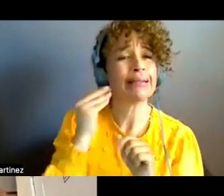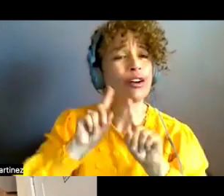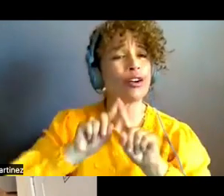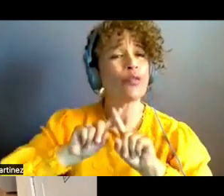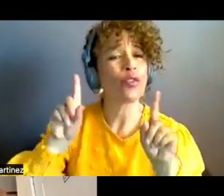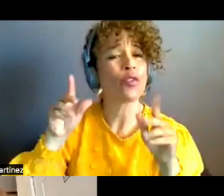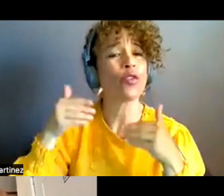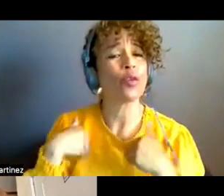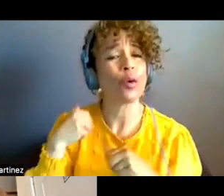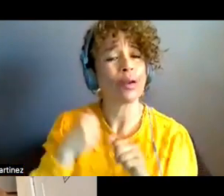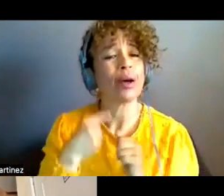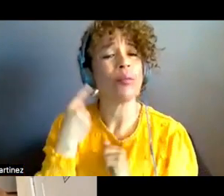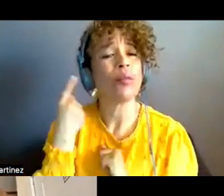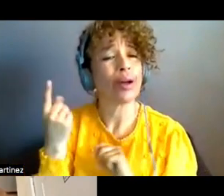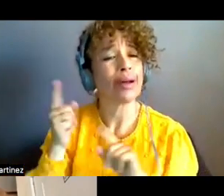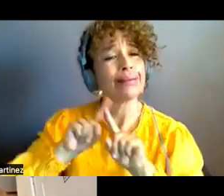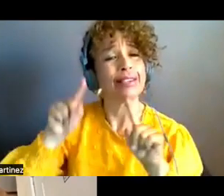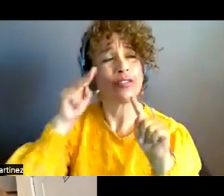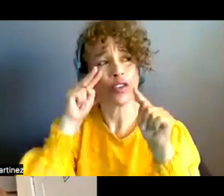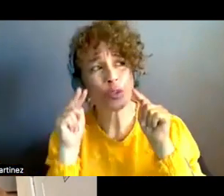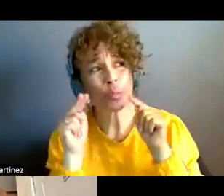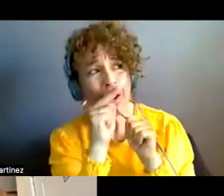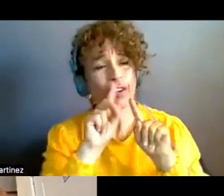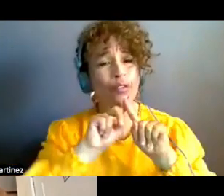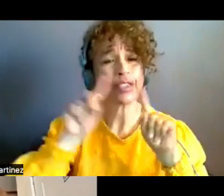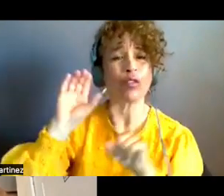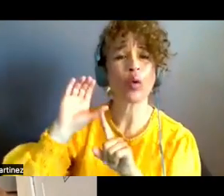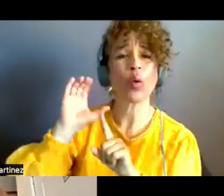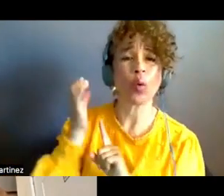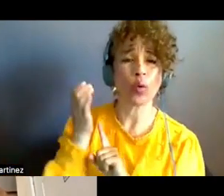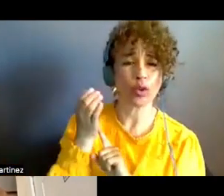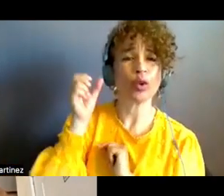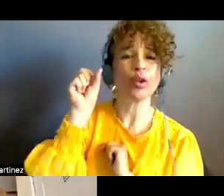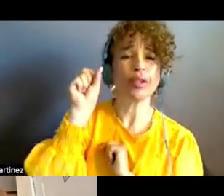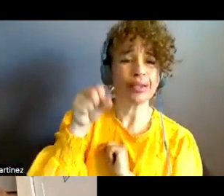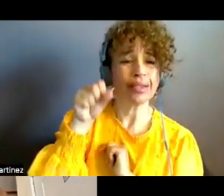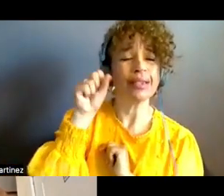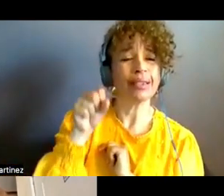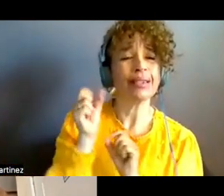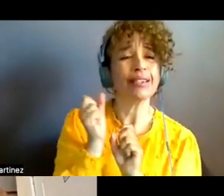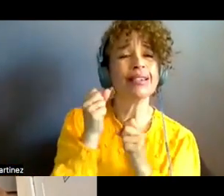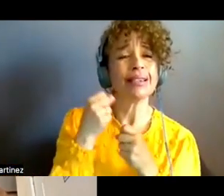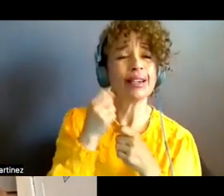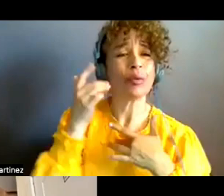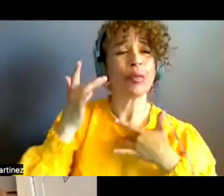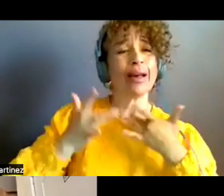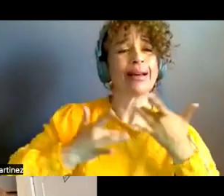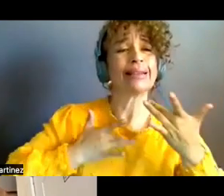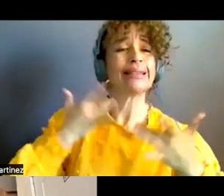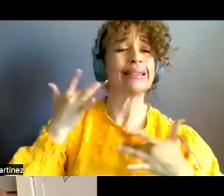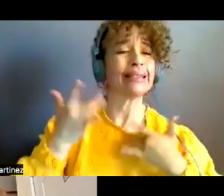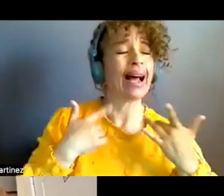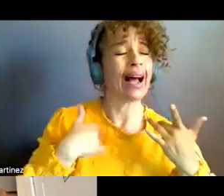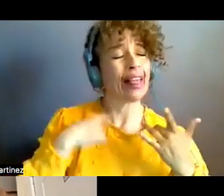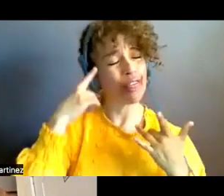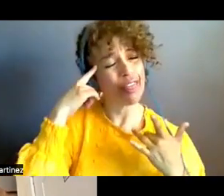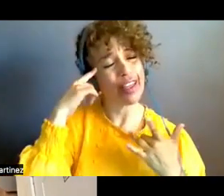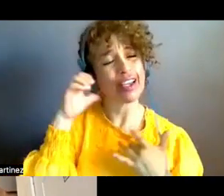you have someone's different perspective from a different culture. Yeah. That's what makes it so exciting. I think so.